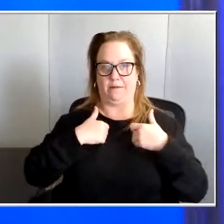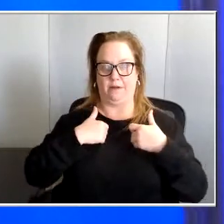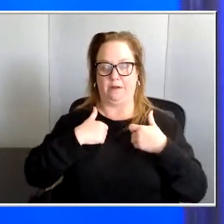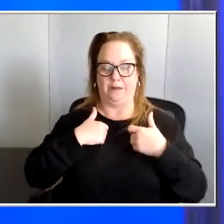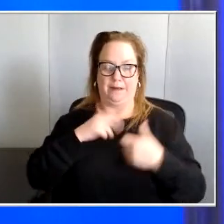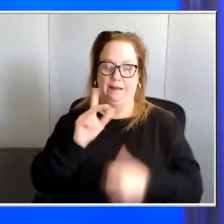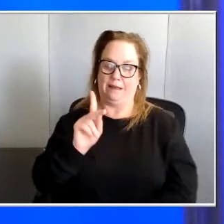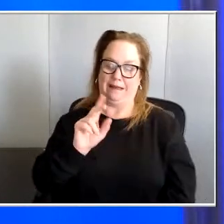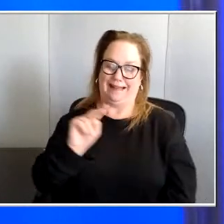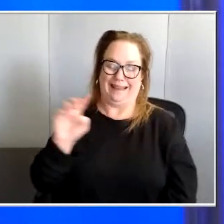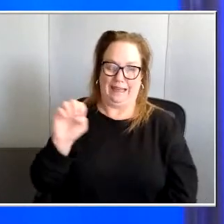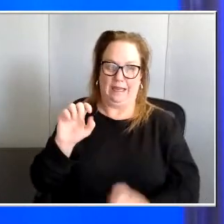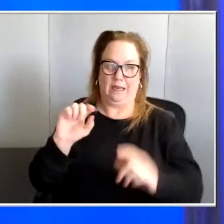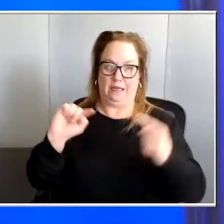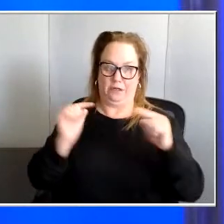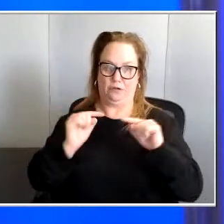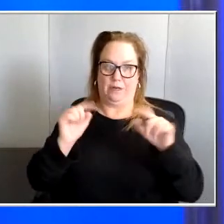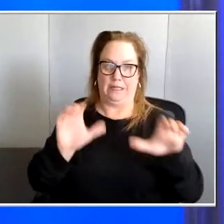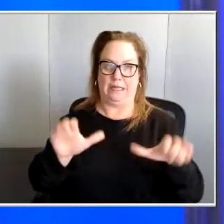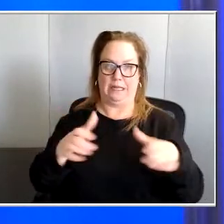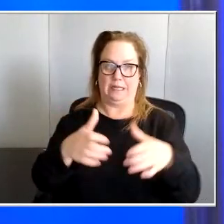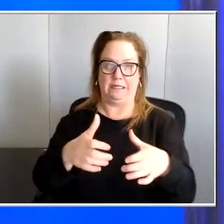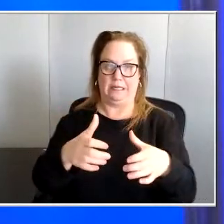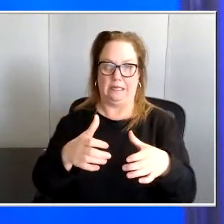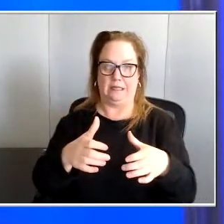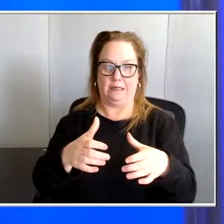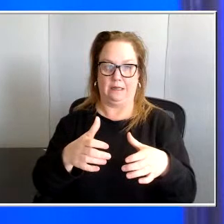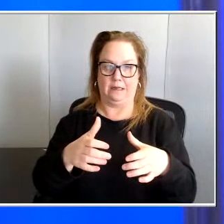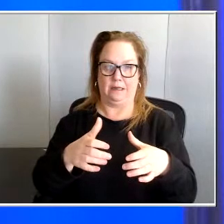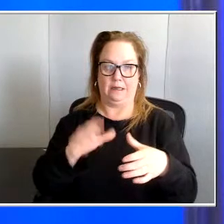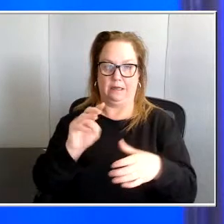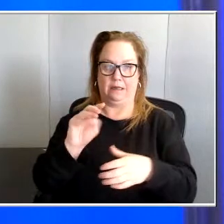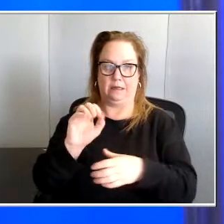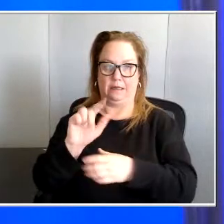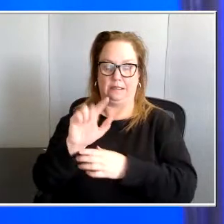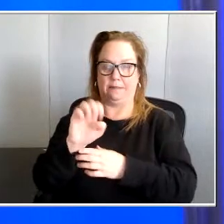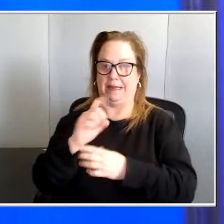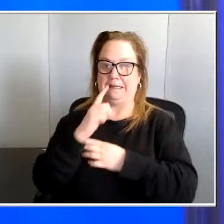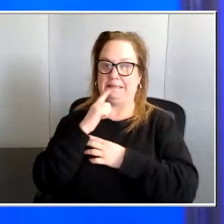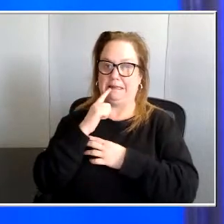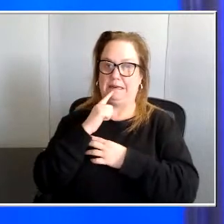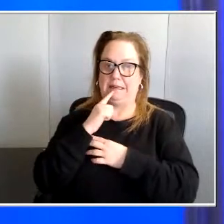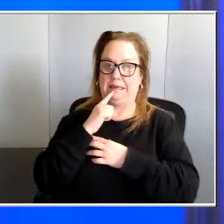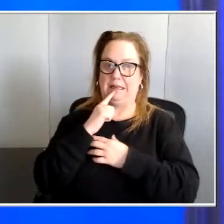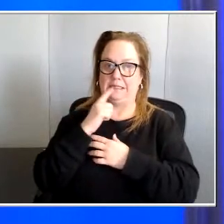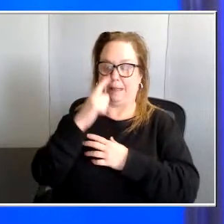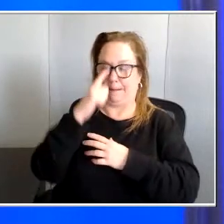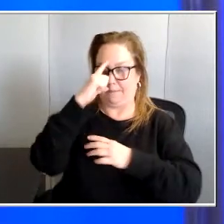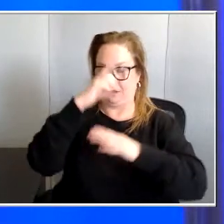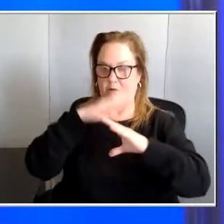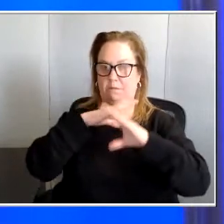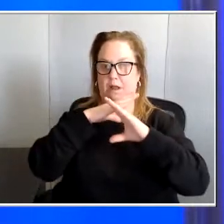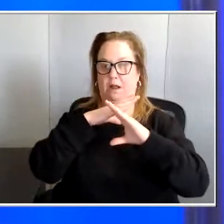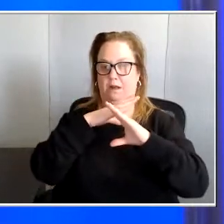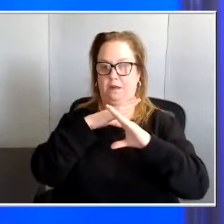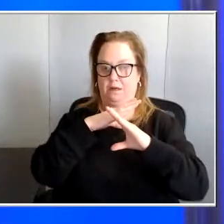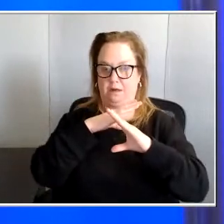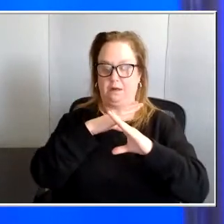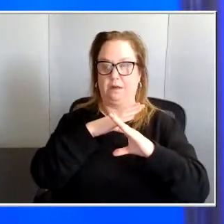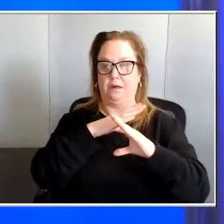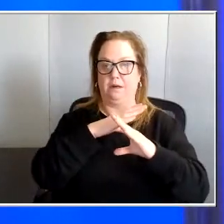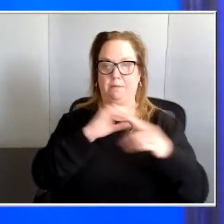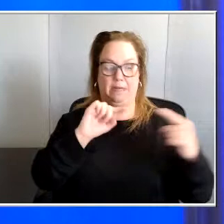injury, and they can get together. And as Maggie said, it's a big mental block going from being